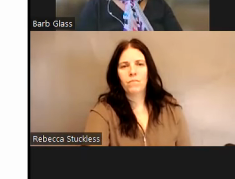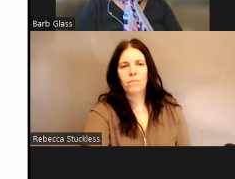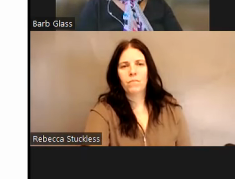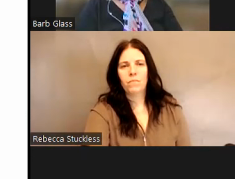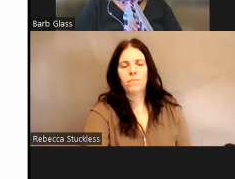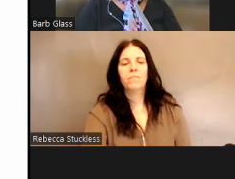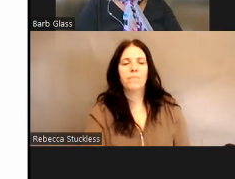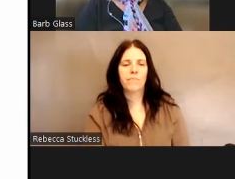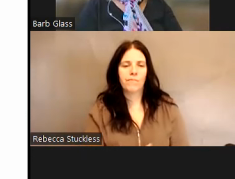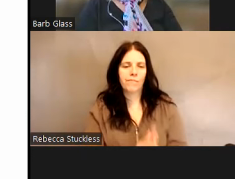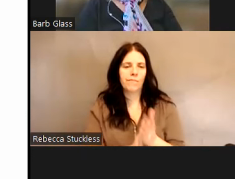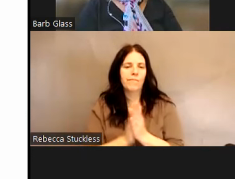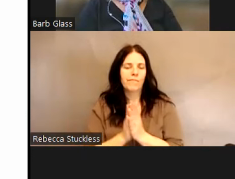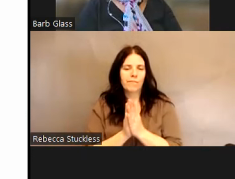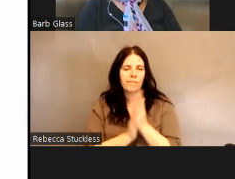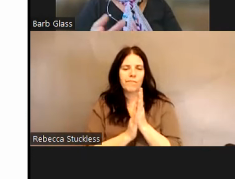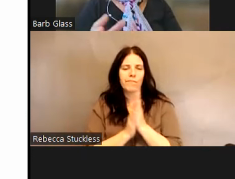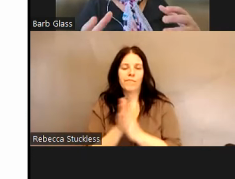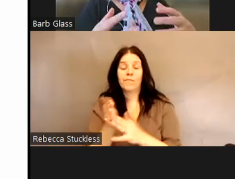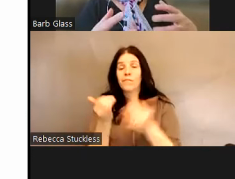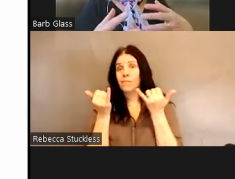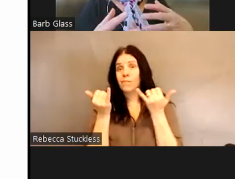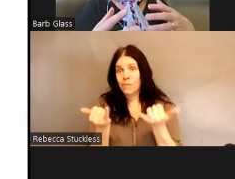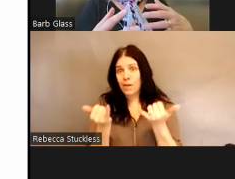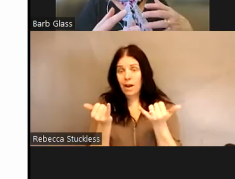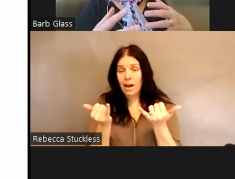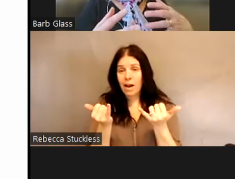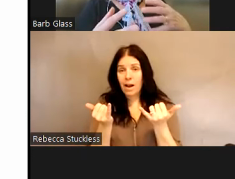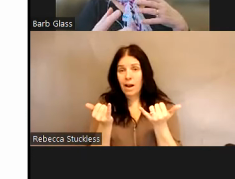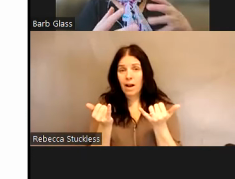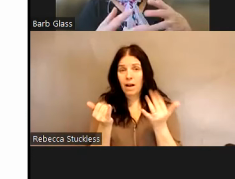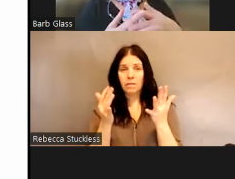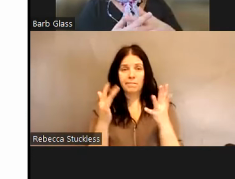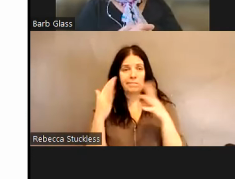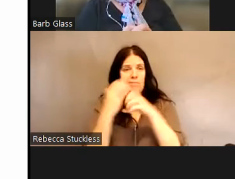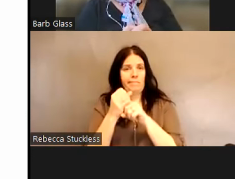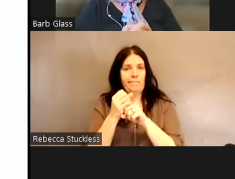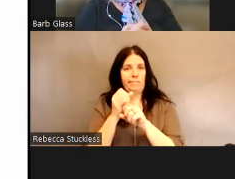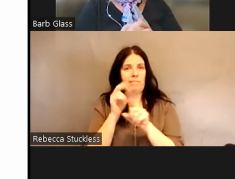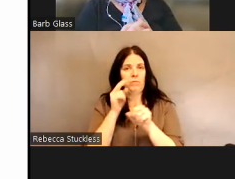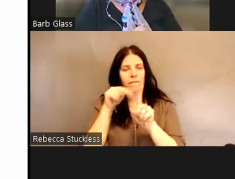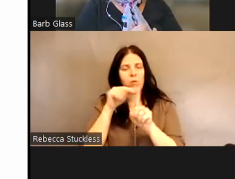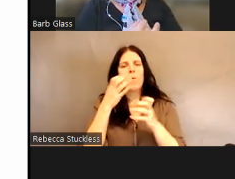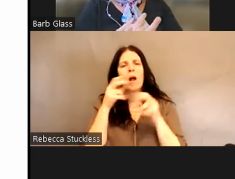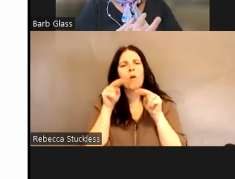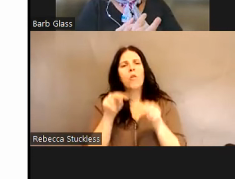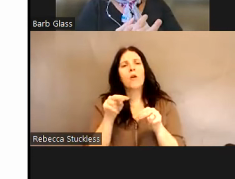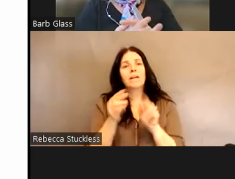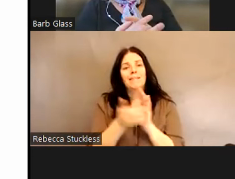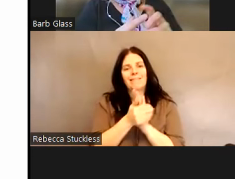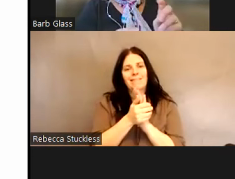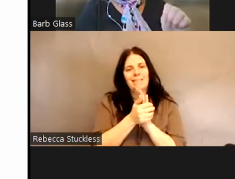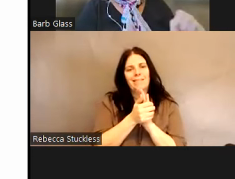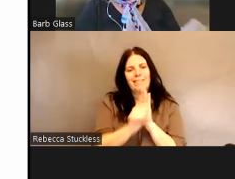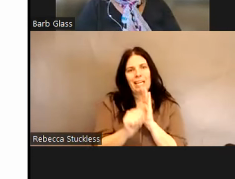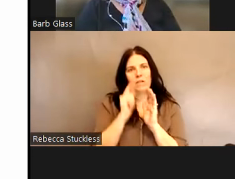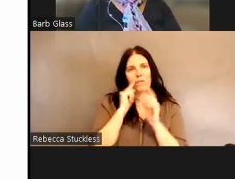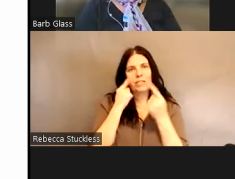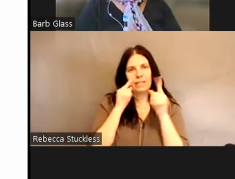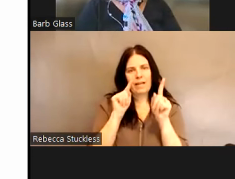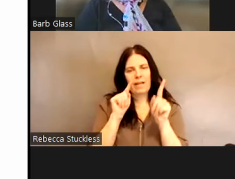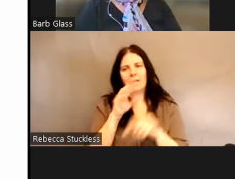Now just our last section of brief review. We're going to just quickly look at a few of the connections between Skills for Success and OALCF.